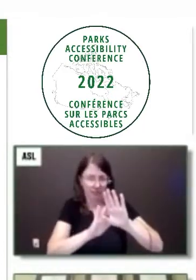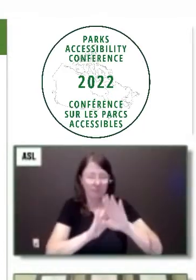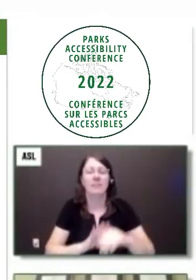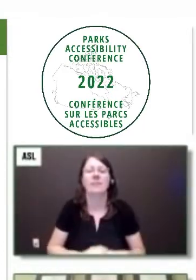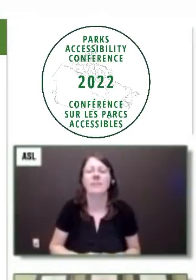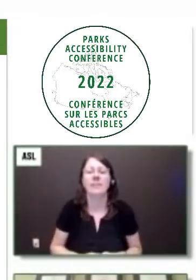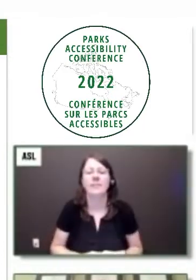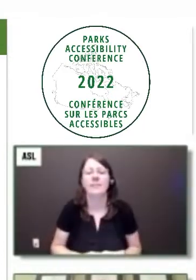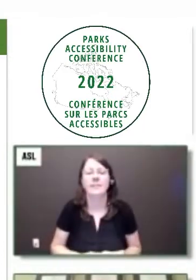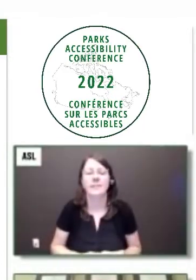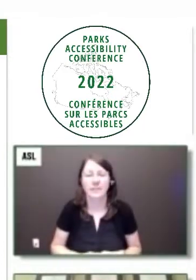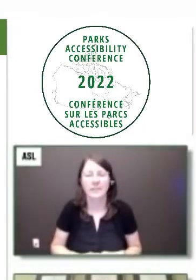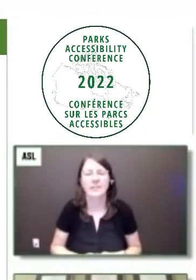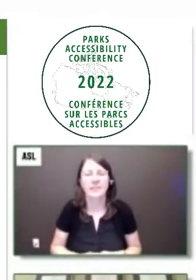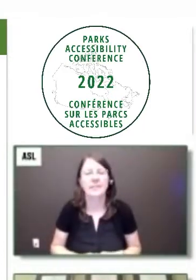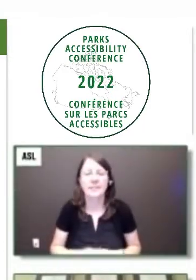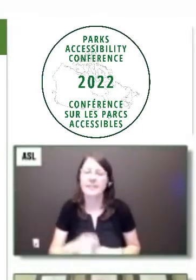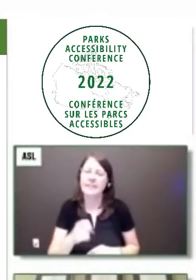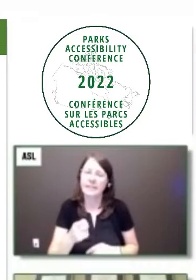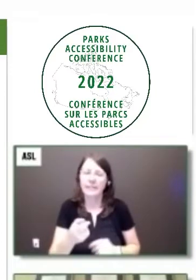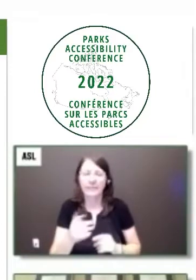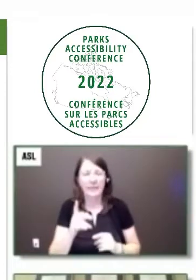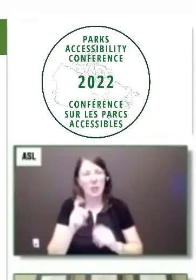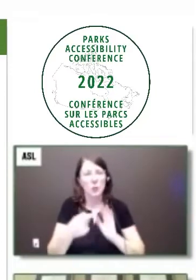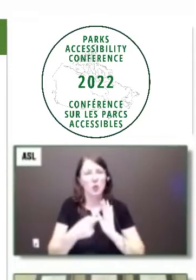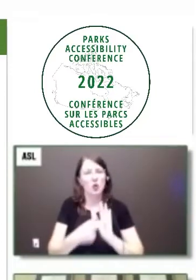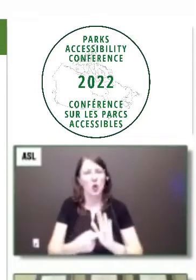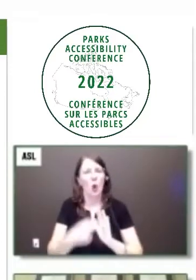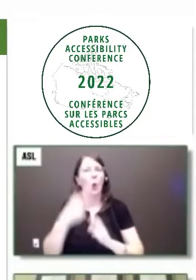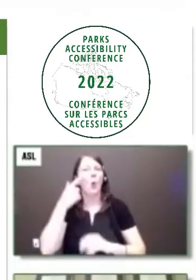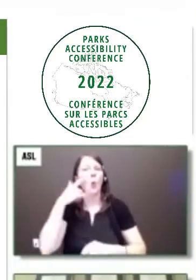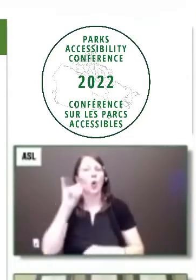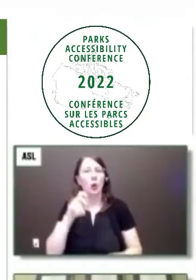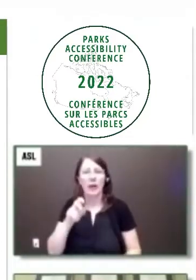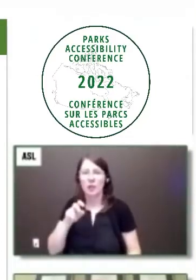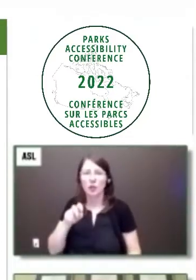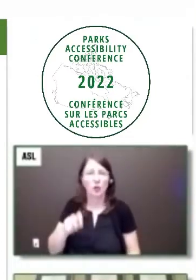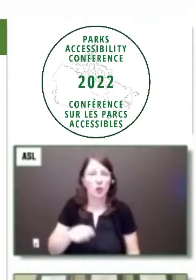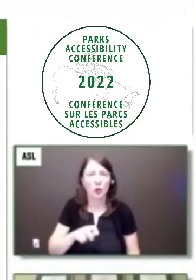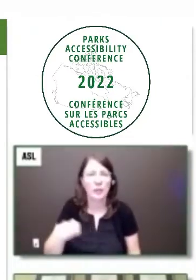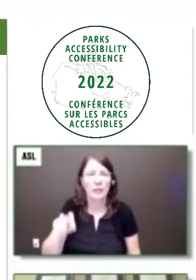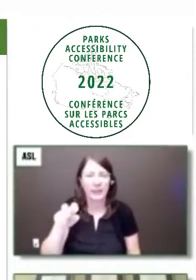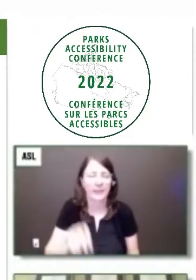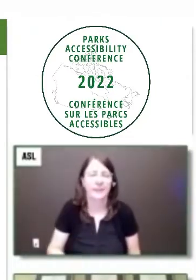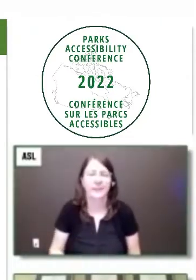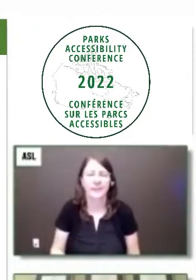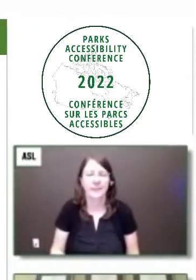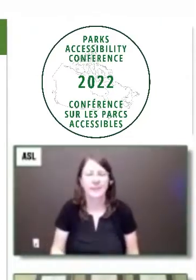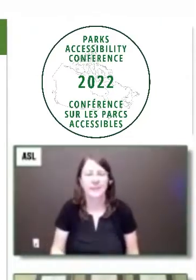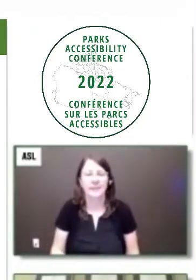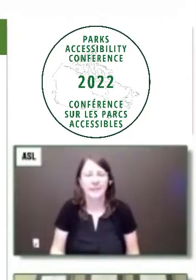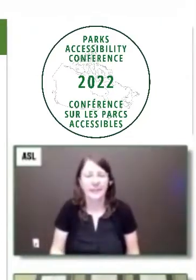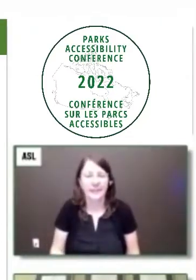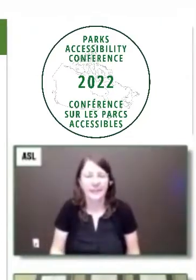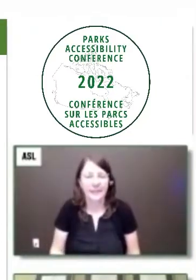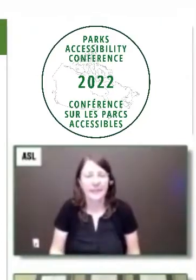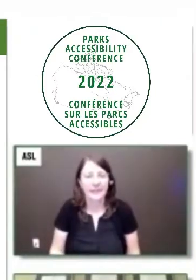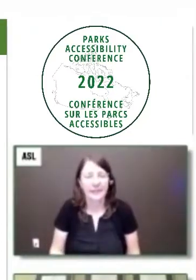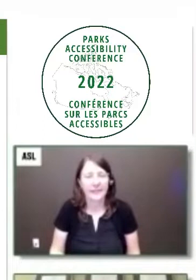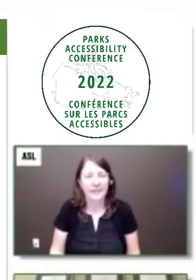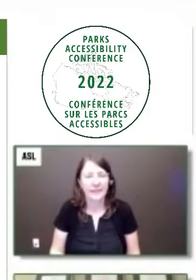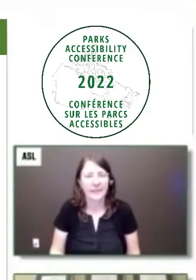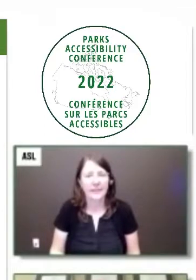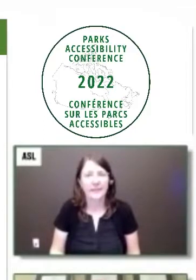this idea of a journey. We were really interested in how these factors manifested themselves. So in terms